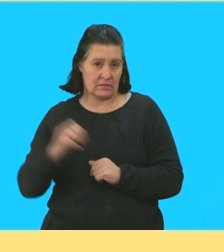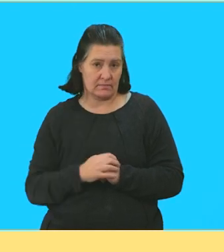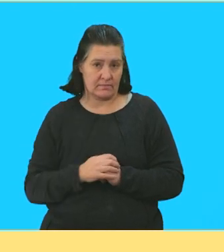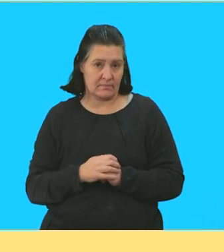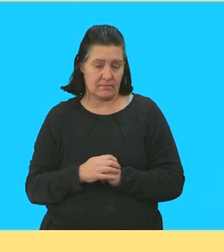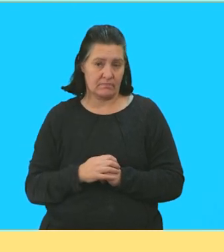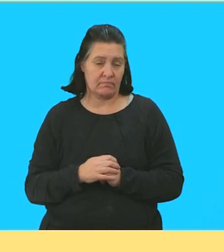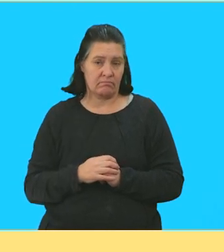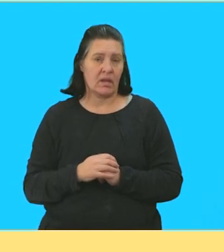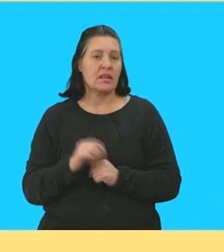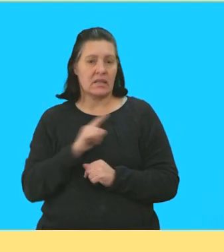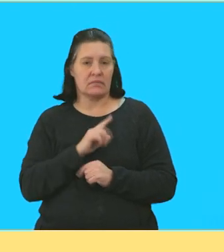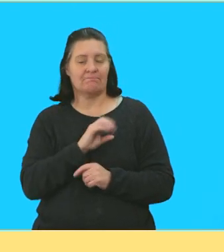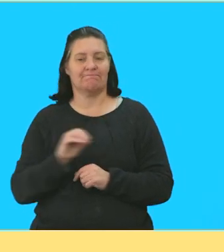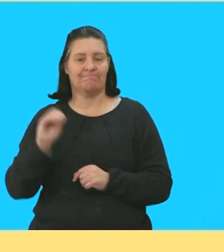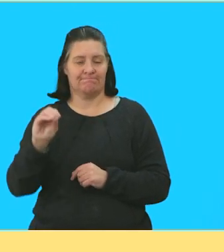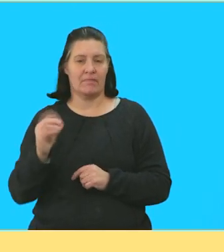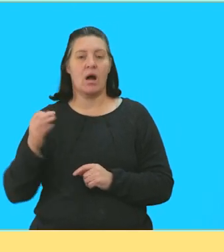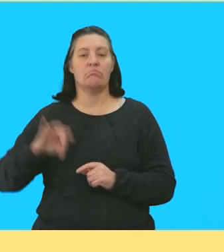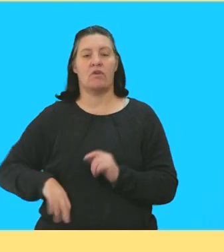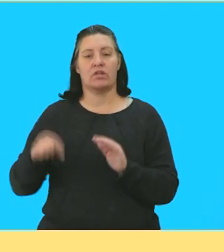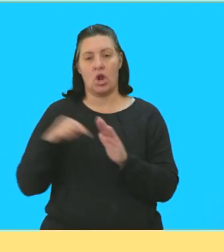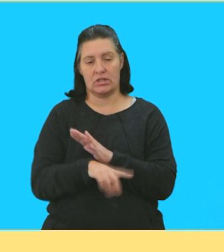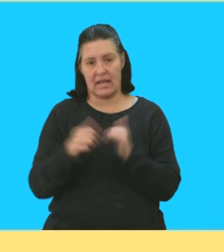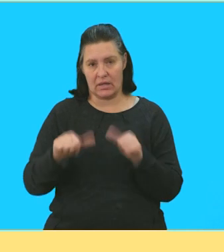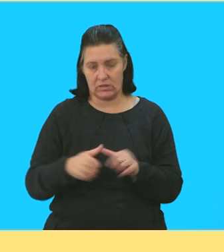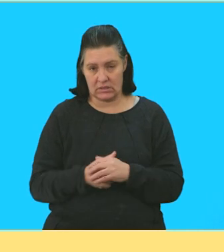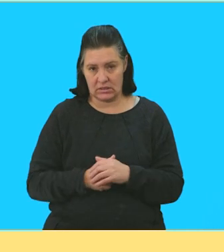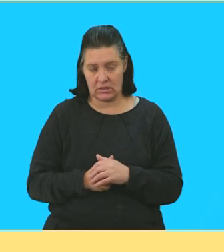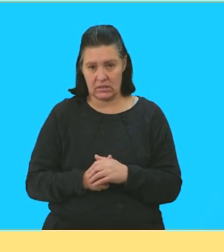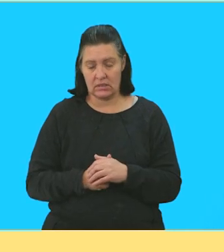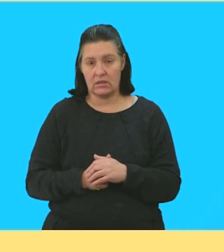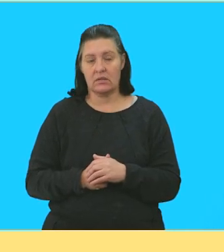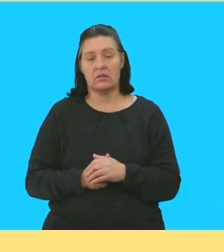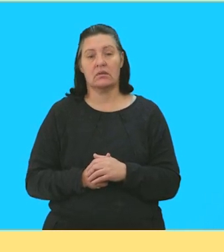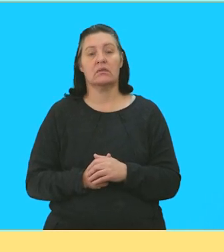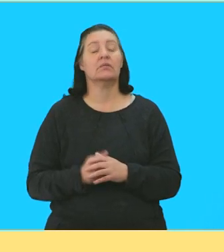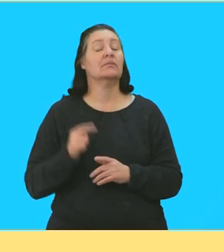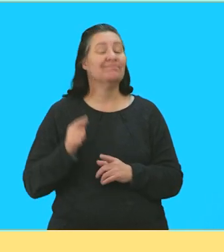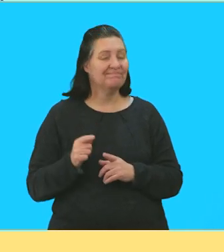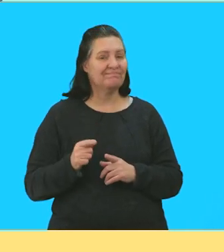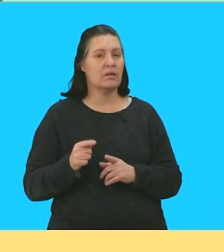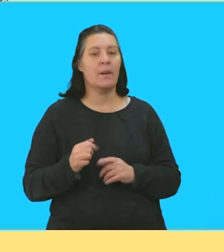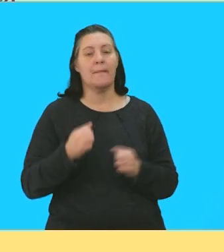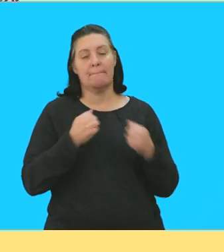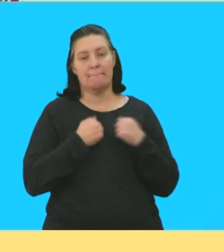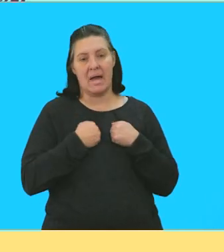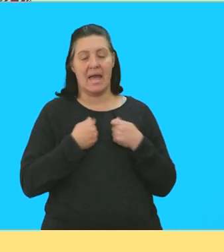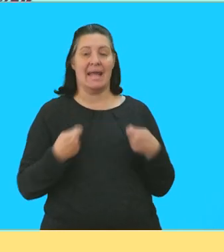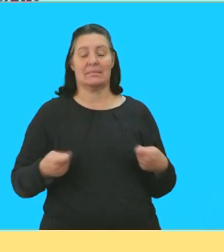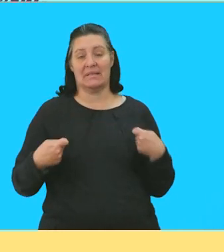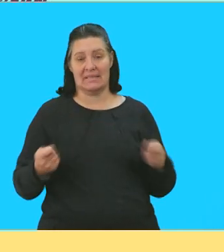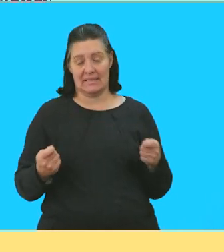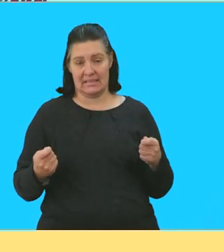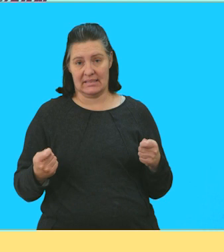2,100. That is what I therefore take to my profit and loss account. Remember, this therefore becomes my